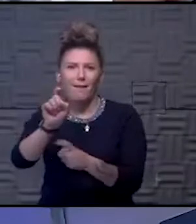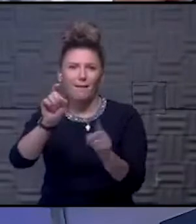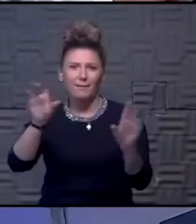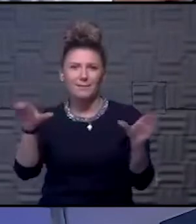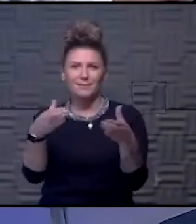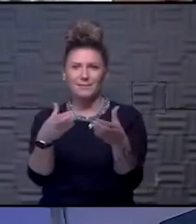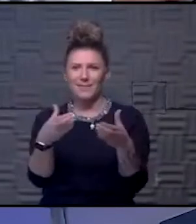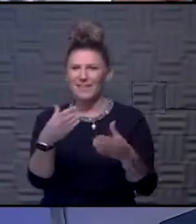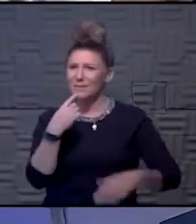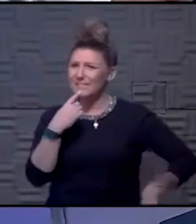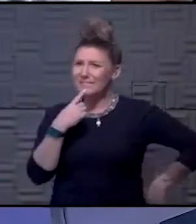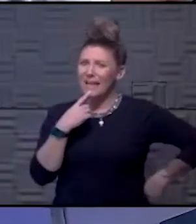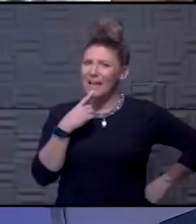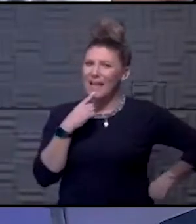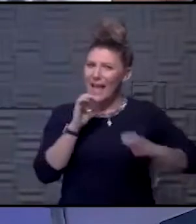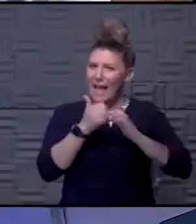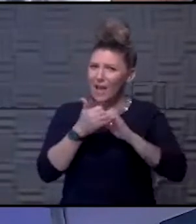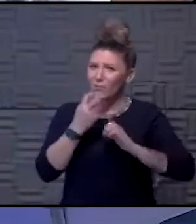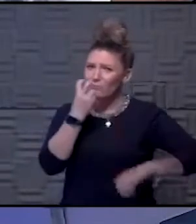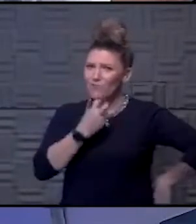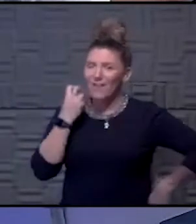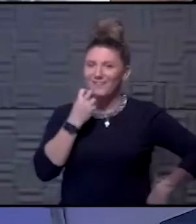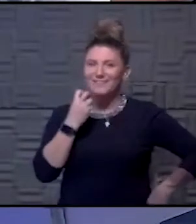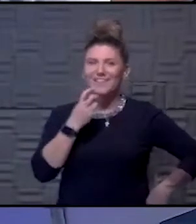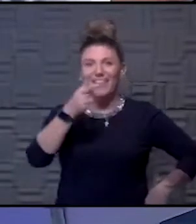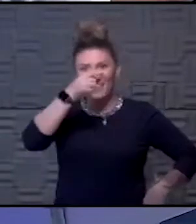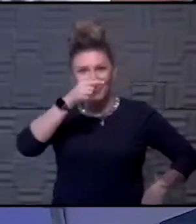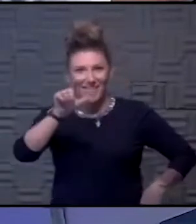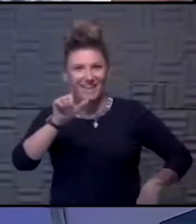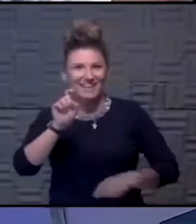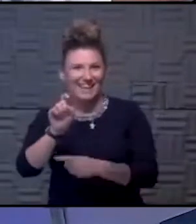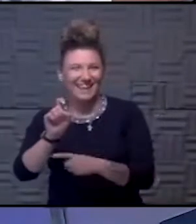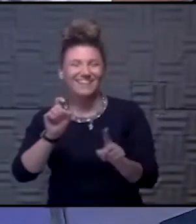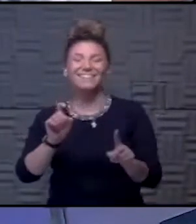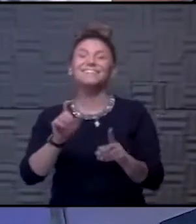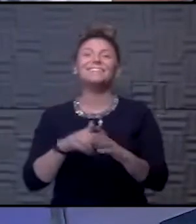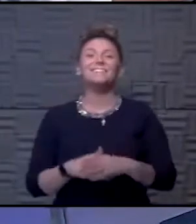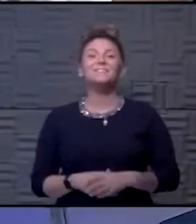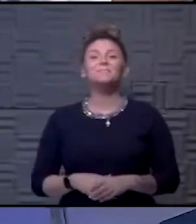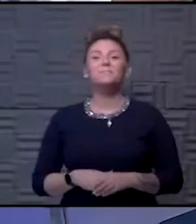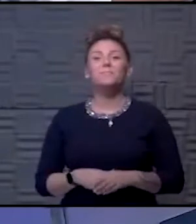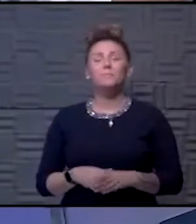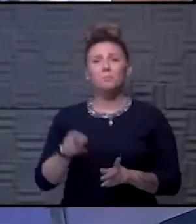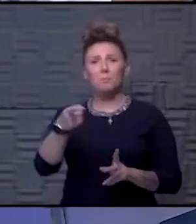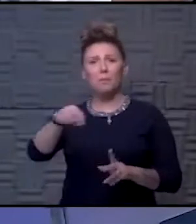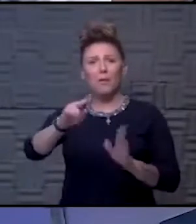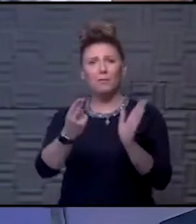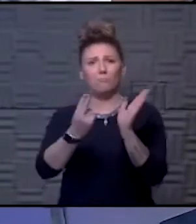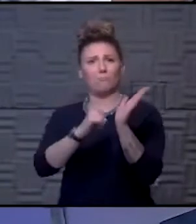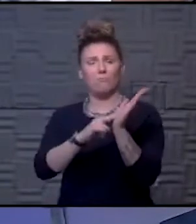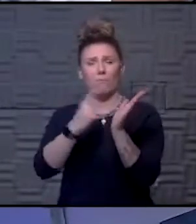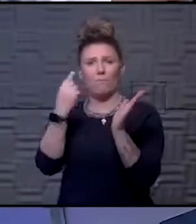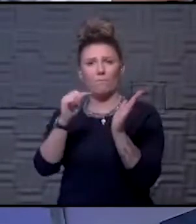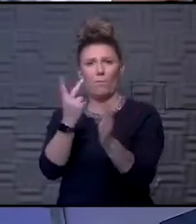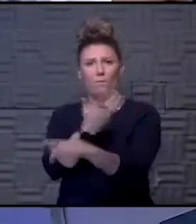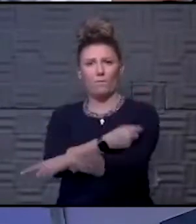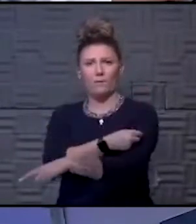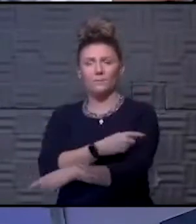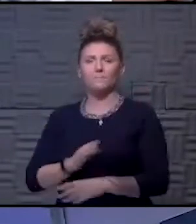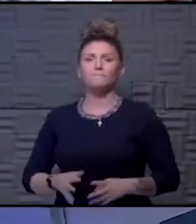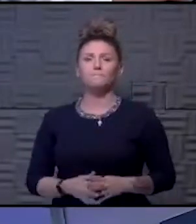Latinx, am I saying that right? How do I say that? That's fine. All right, are they signing up to get vaccinated?